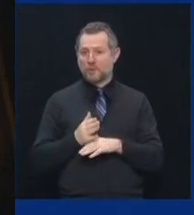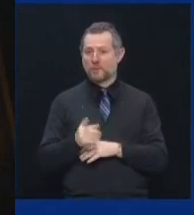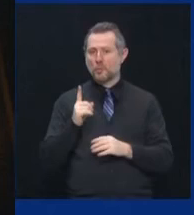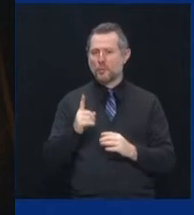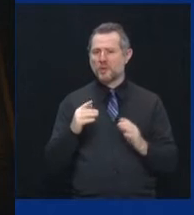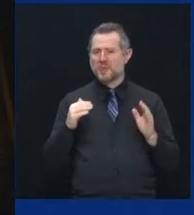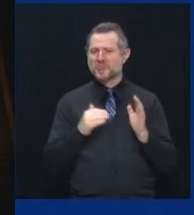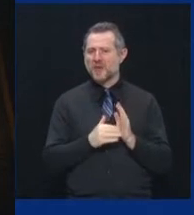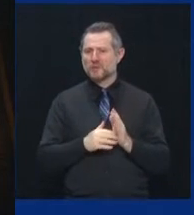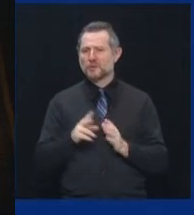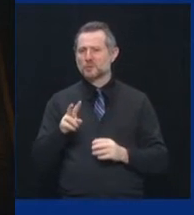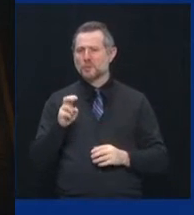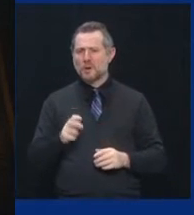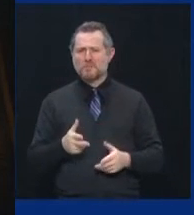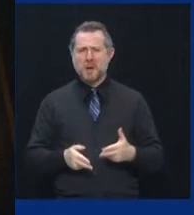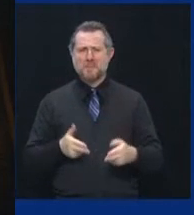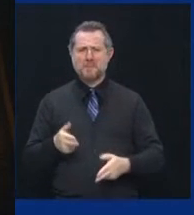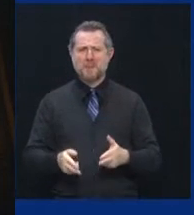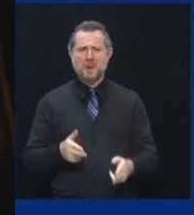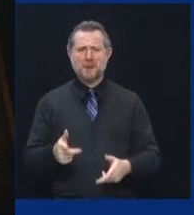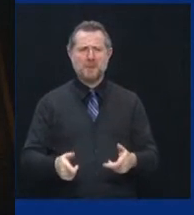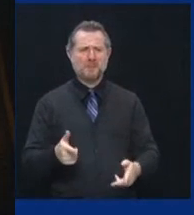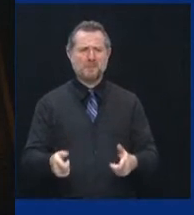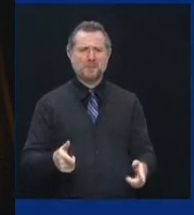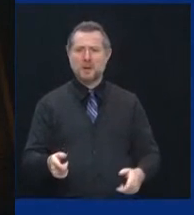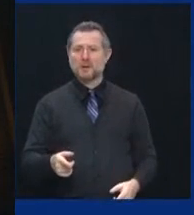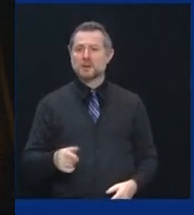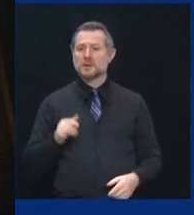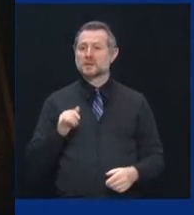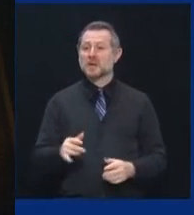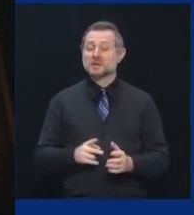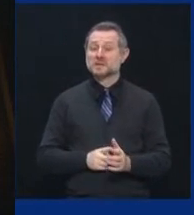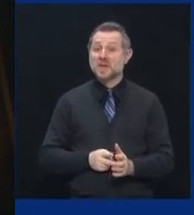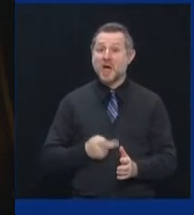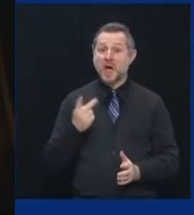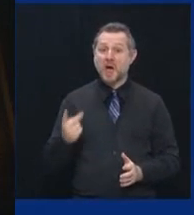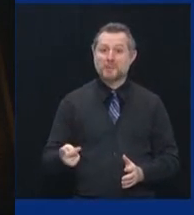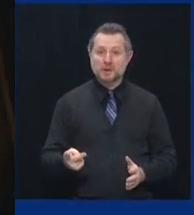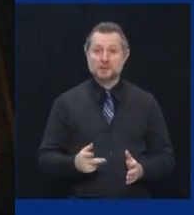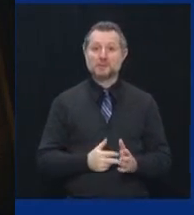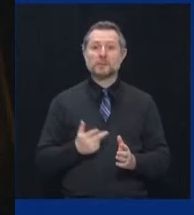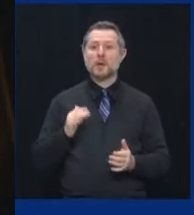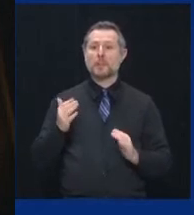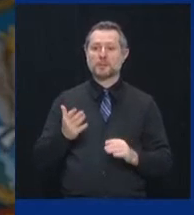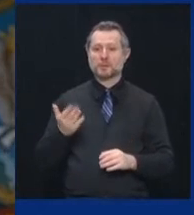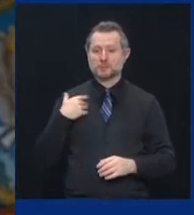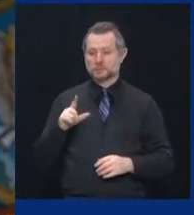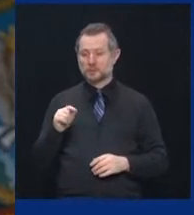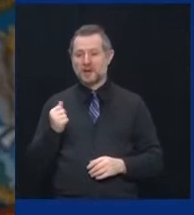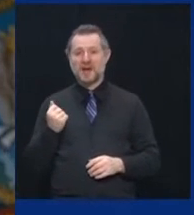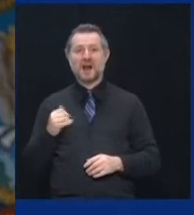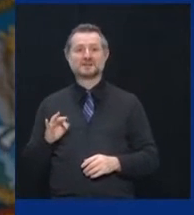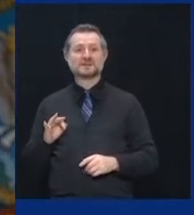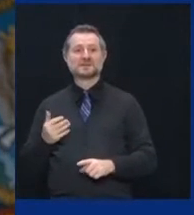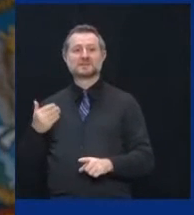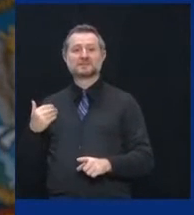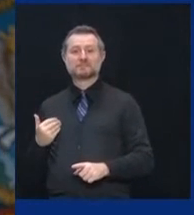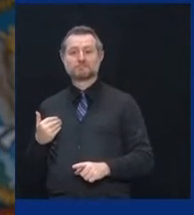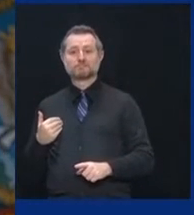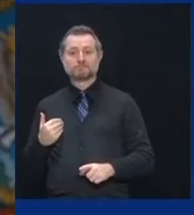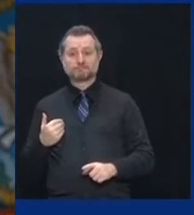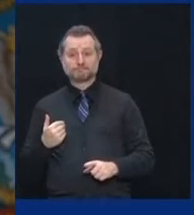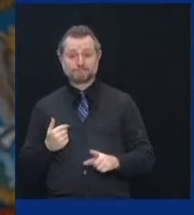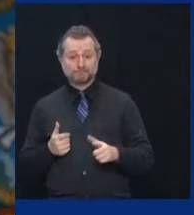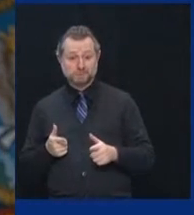1,200 shootings, double from 2019. Of those shootings,